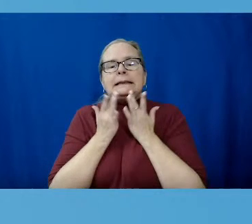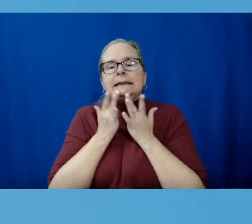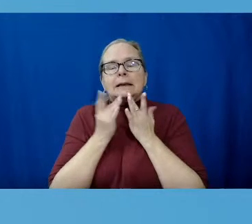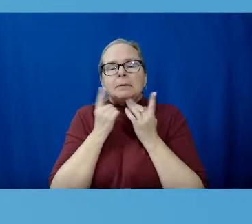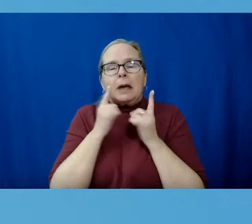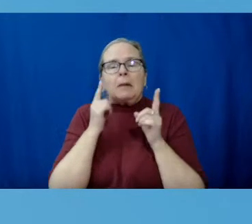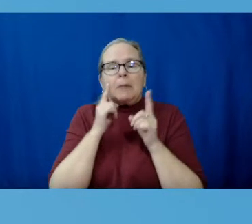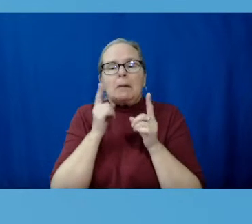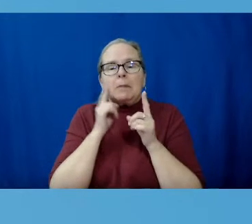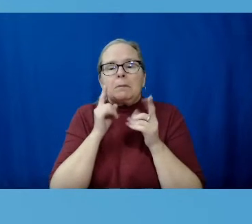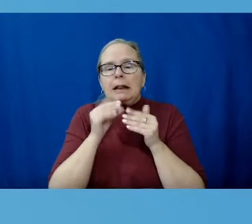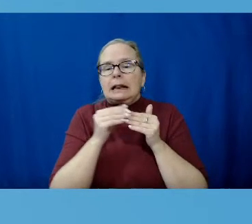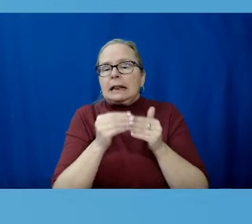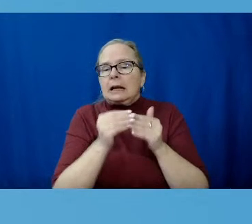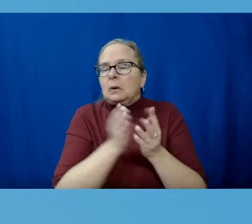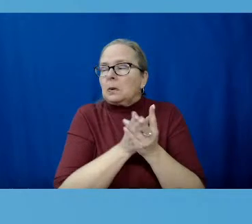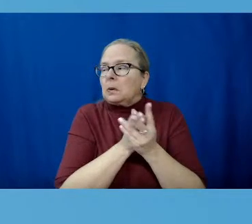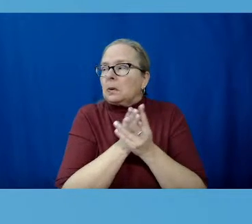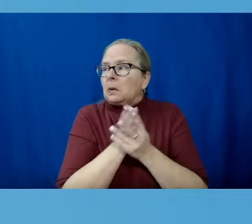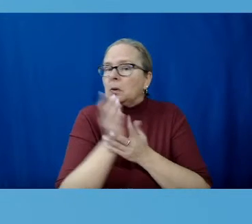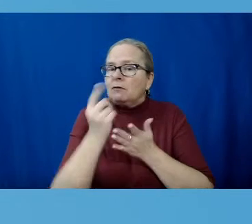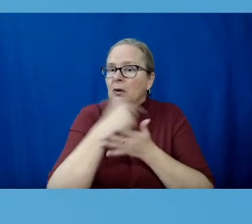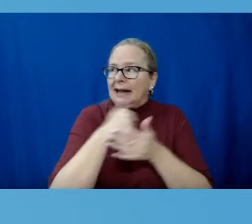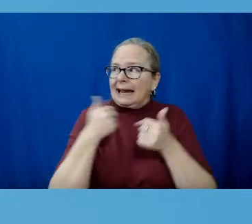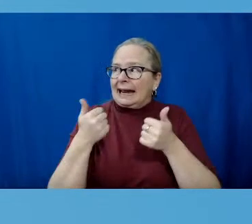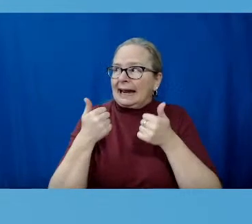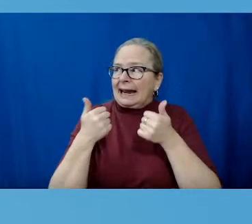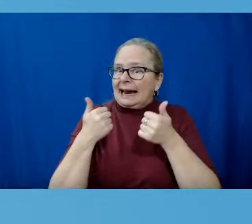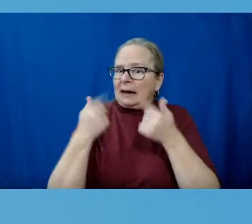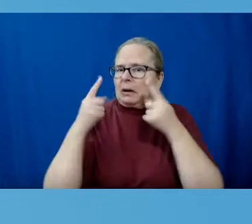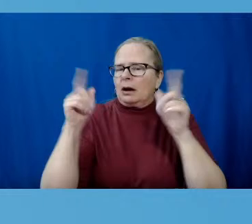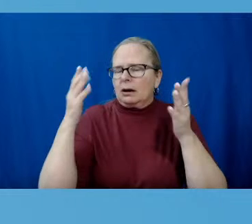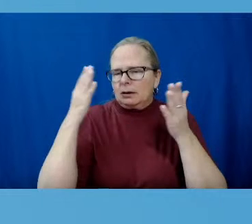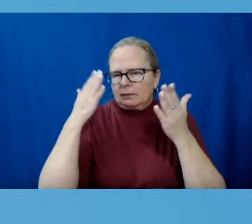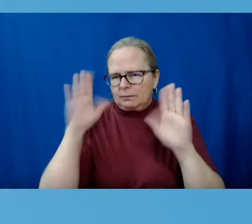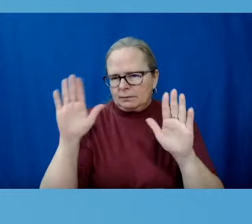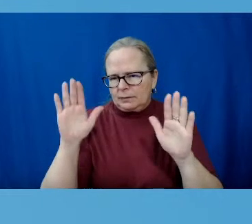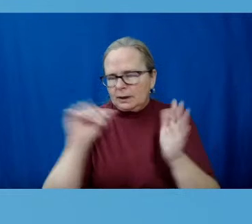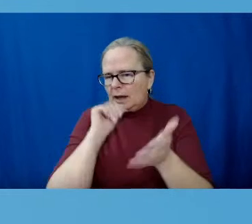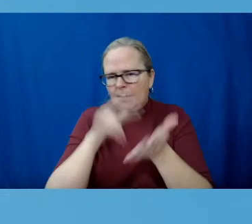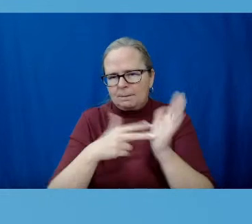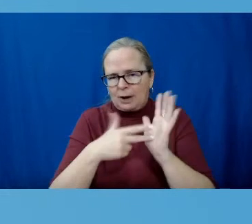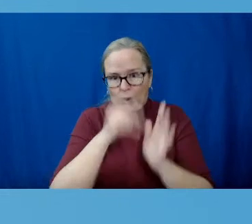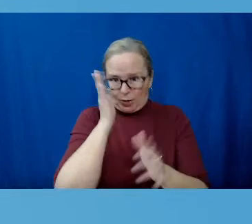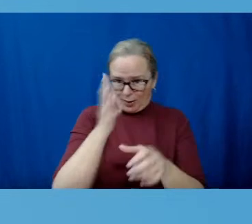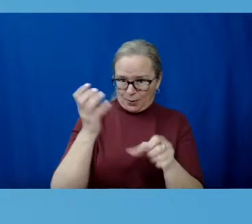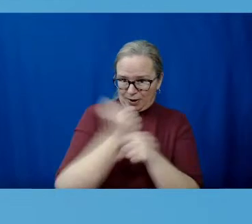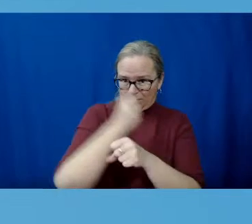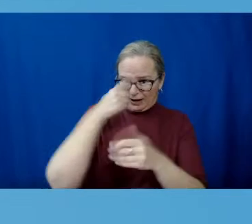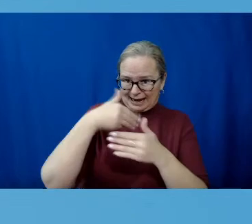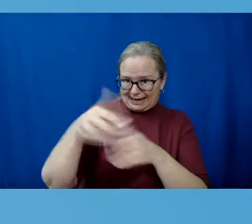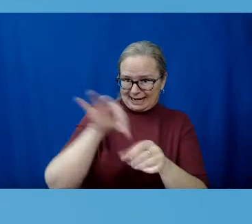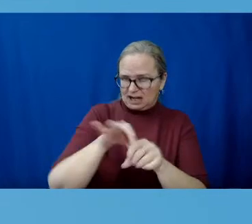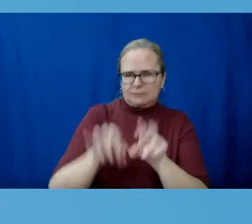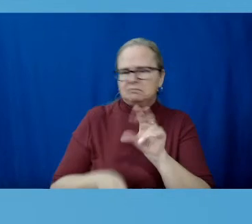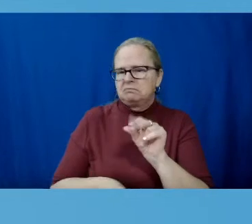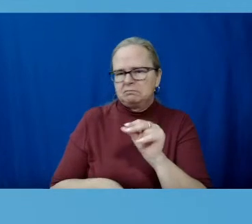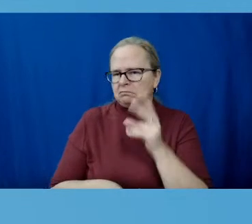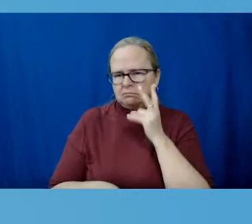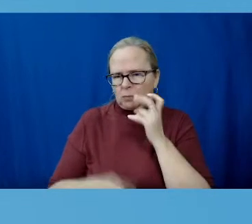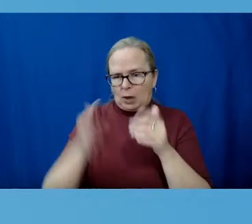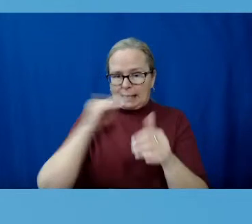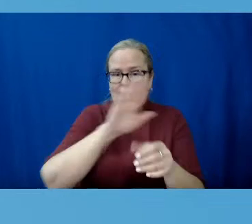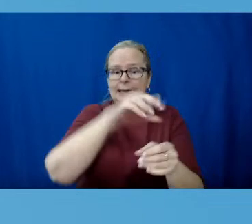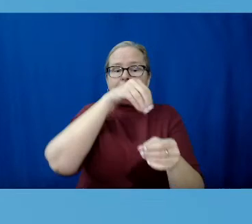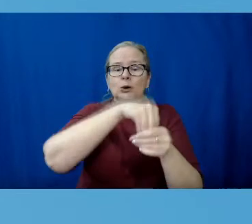do? This is internal party politics. Unless you're actually a member of the UCP, there's not much you can do. But I think that as